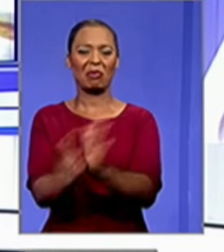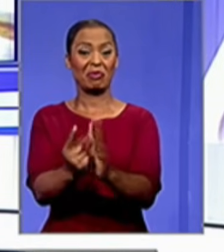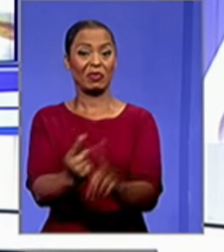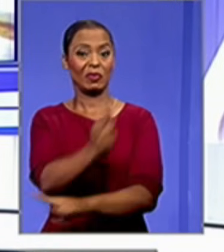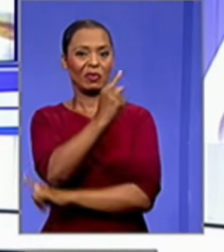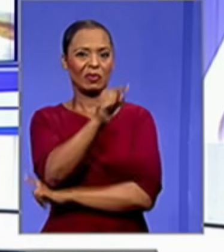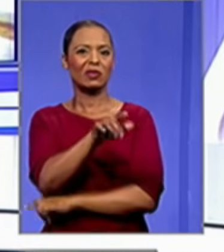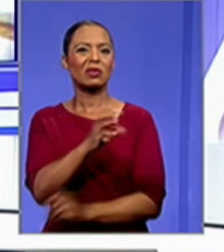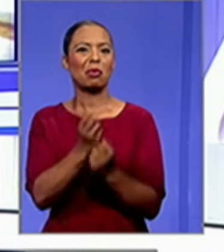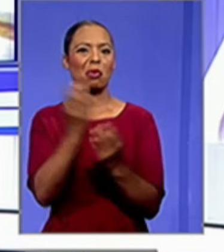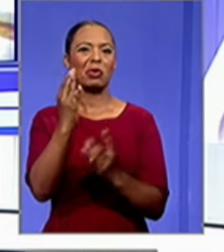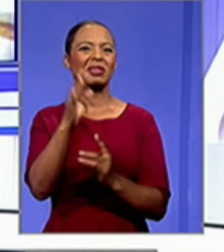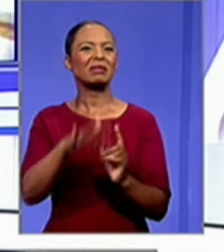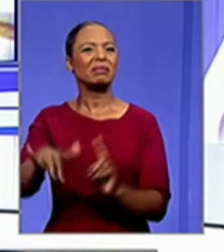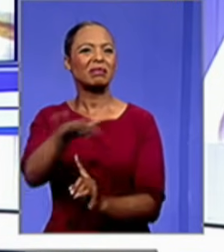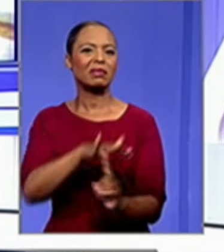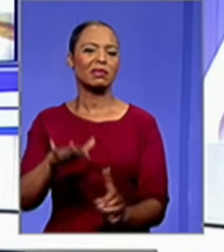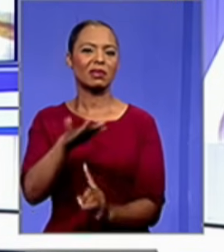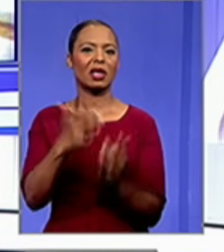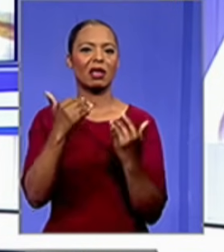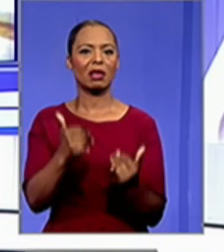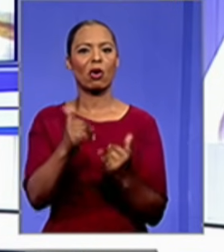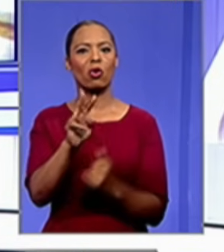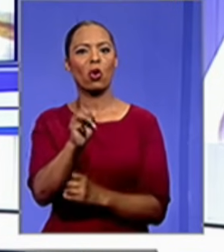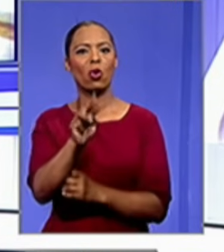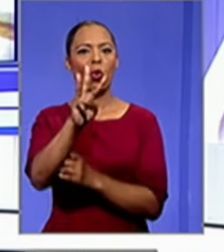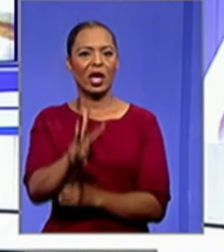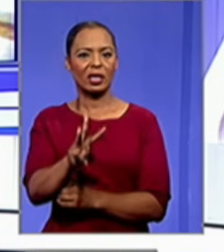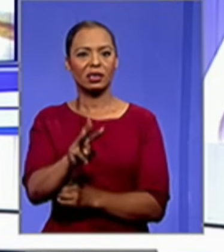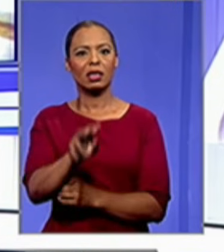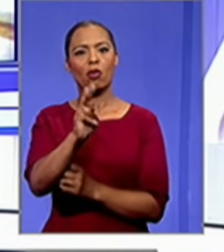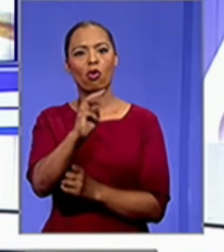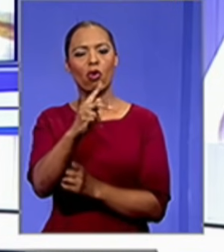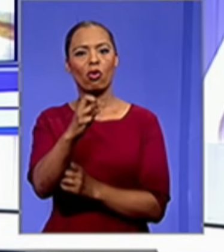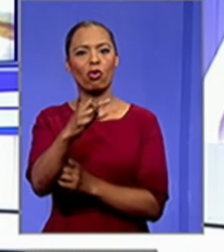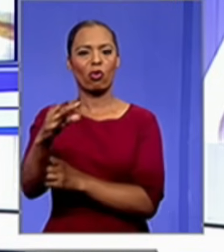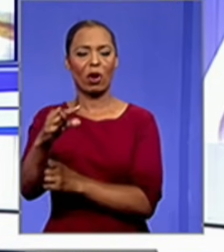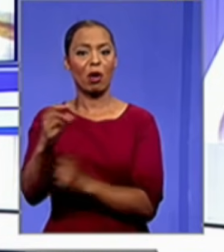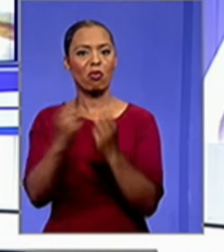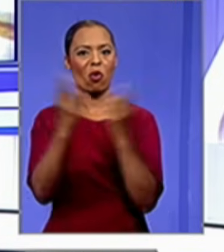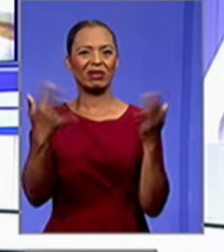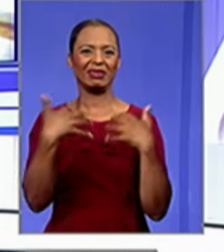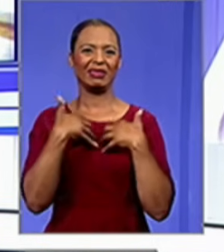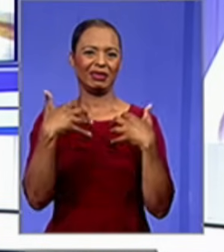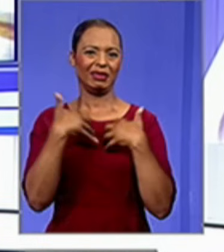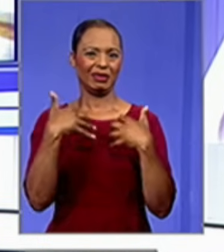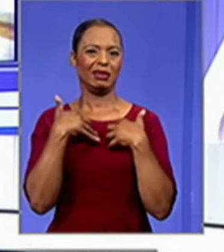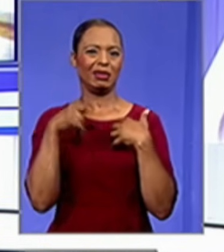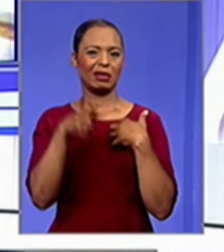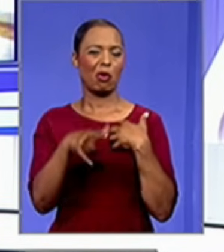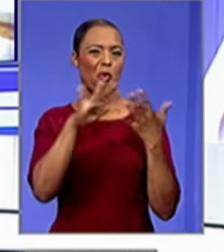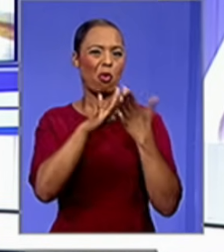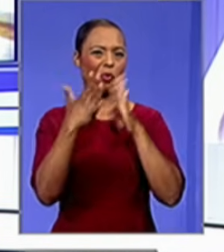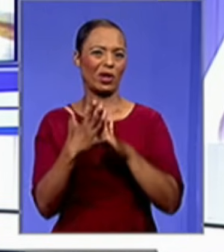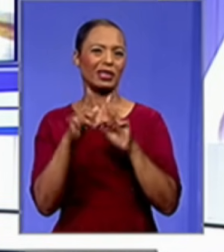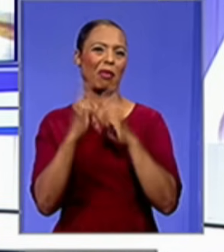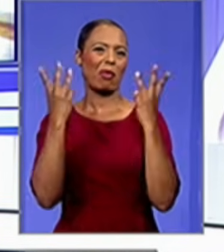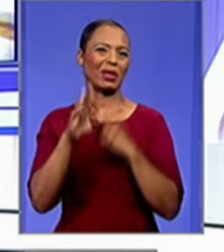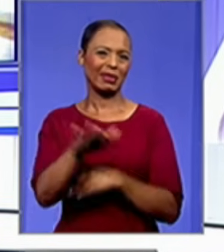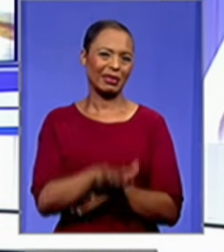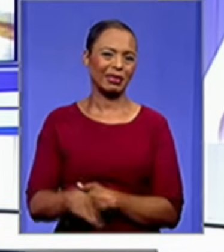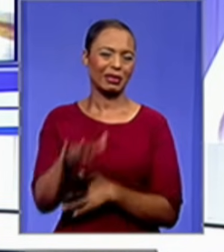ka mafelong ao a bulegilego ka motsaneng wa Morokweng ka Northwest go tsošitše matshwenyego gare ga badudi ka